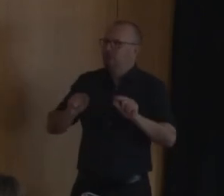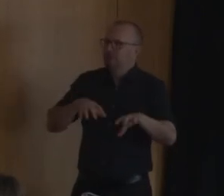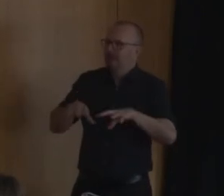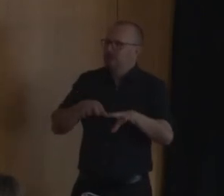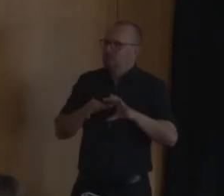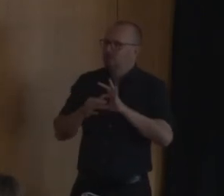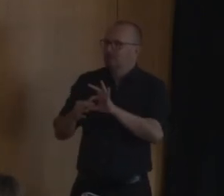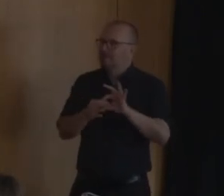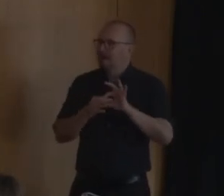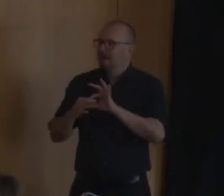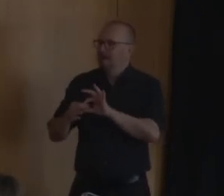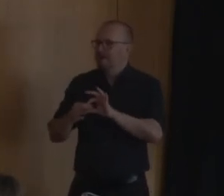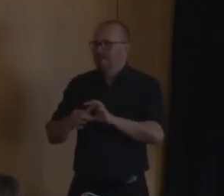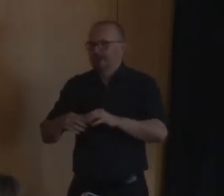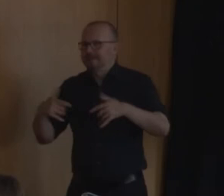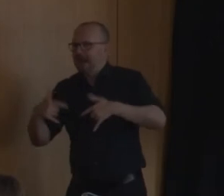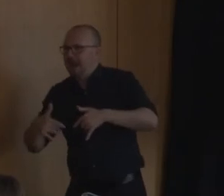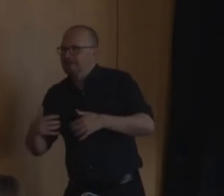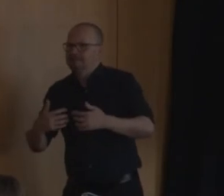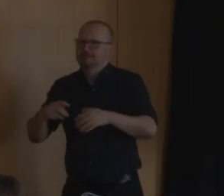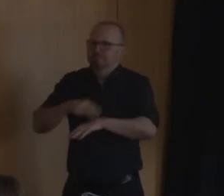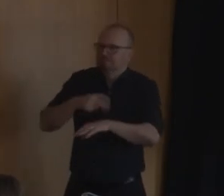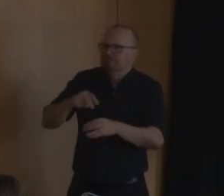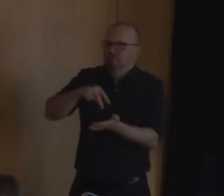joyous connection that we wanted to encourage.